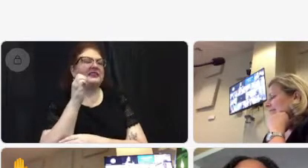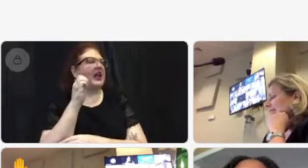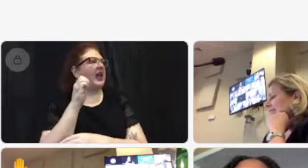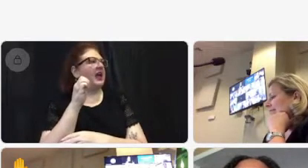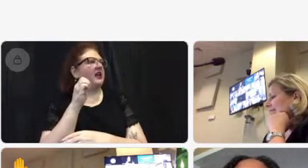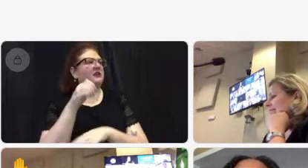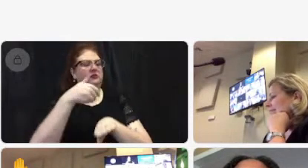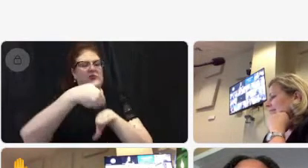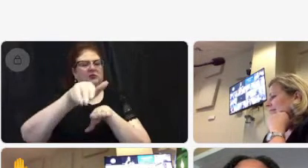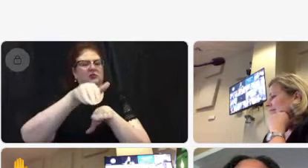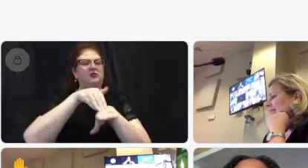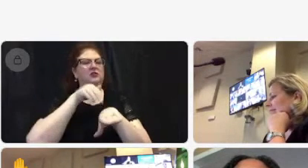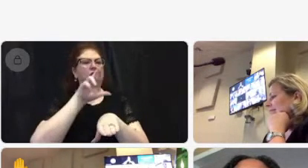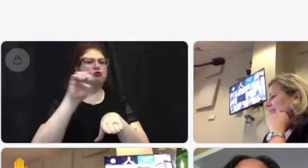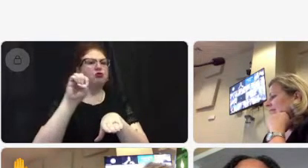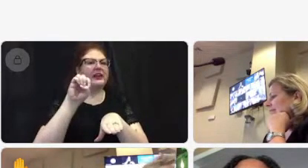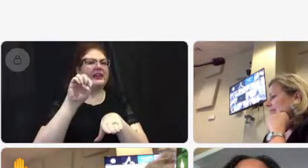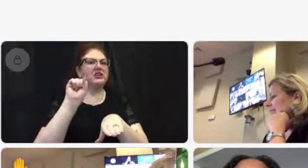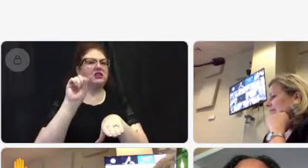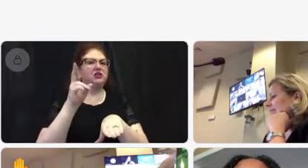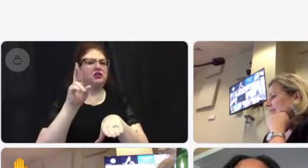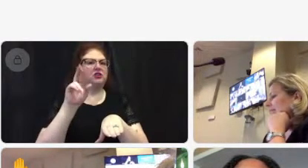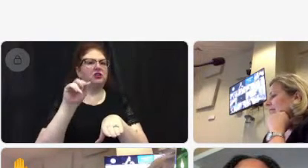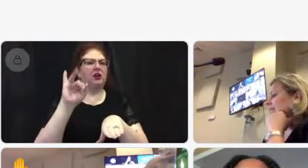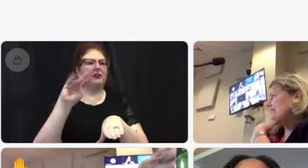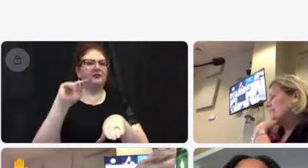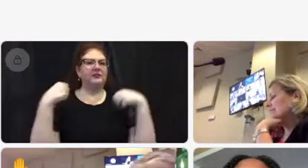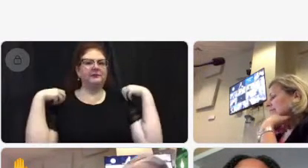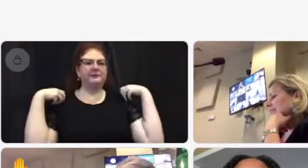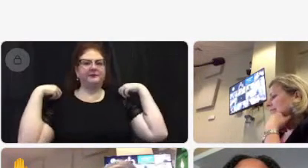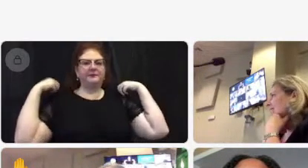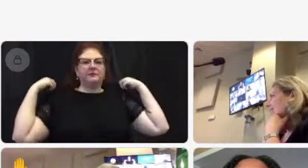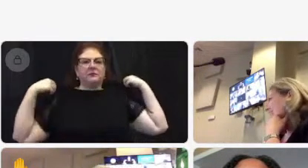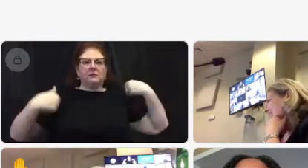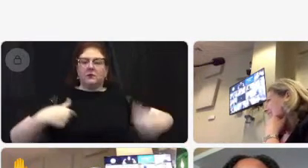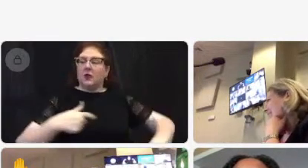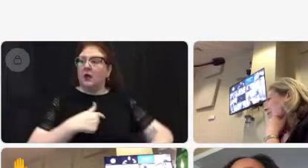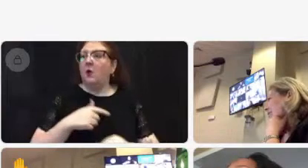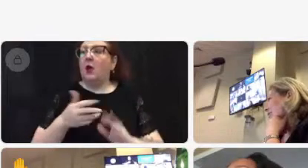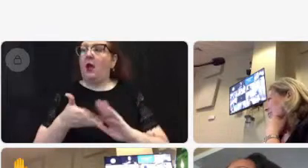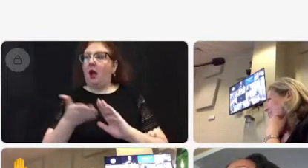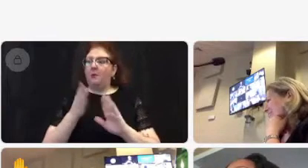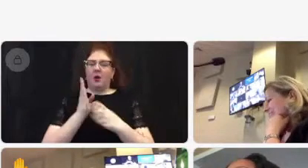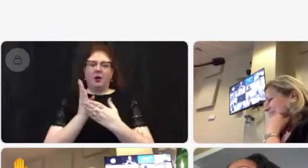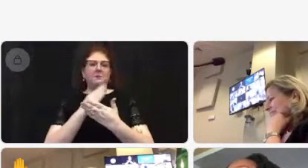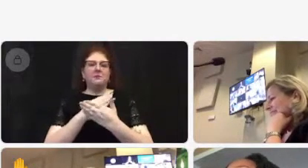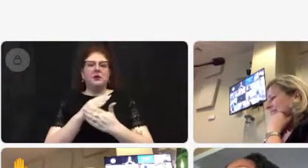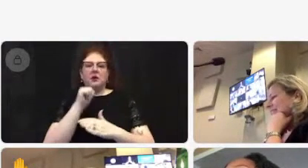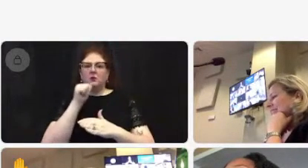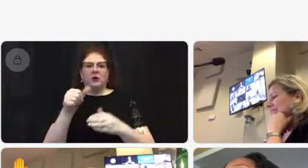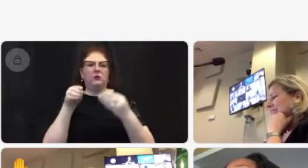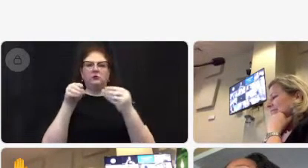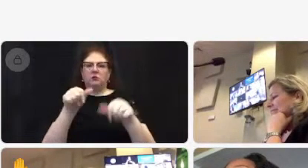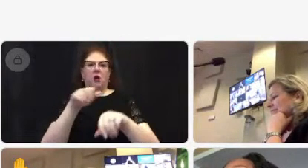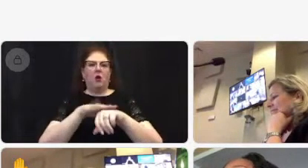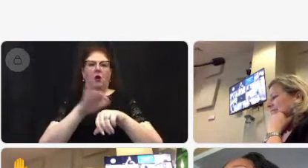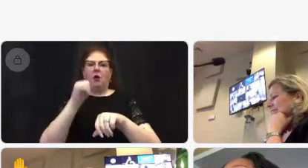totally correct. Well, from our just regular operating budget, we don't spend any of that money on resurfacing. All of our